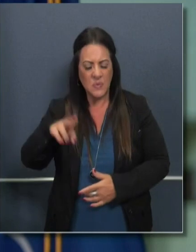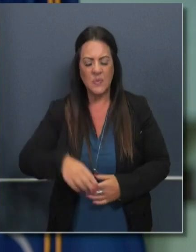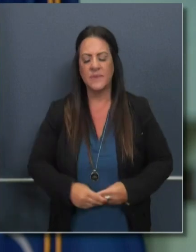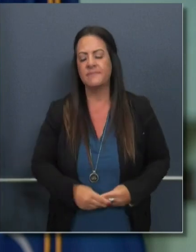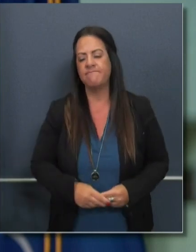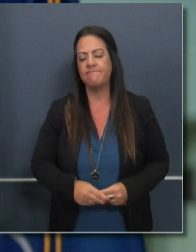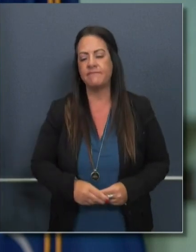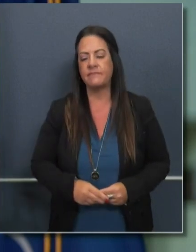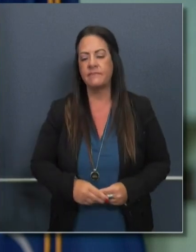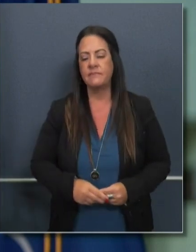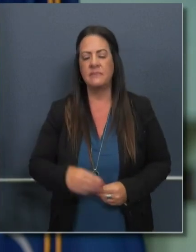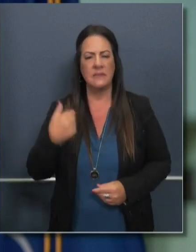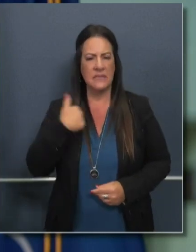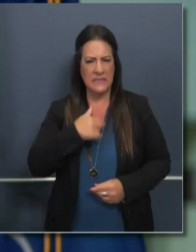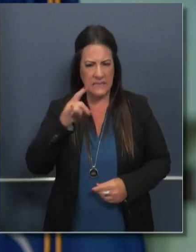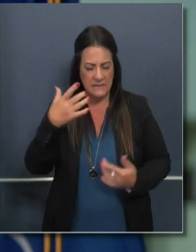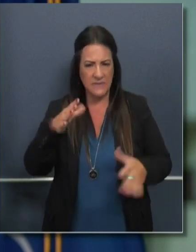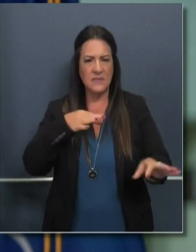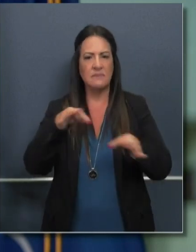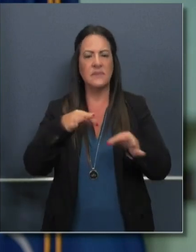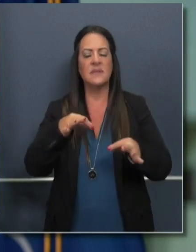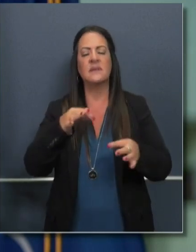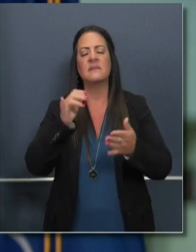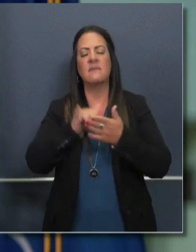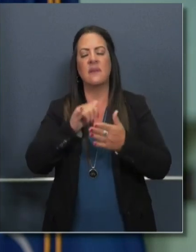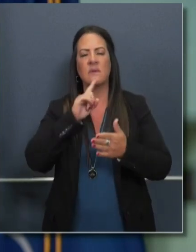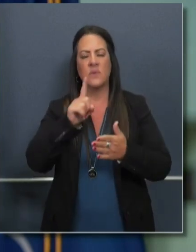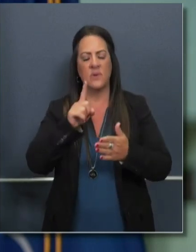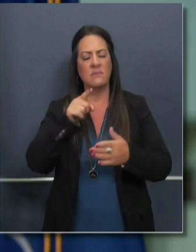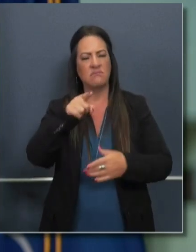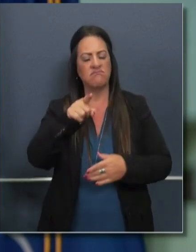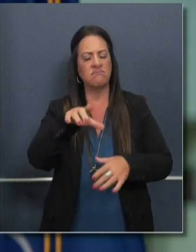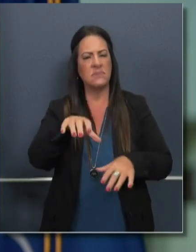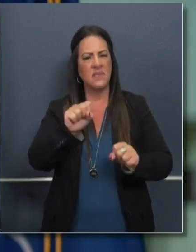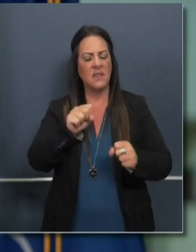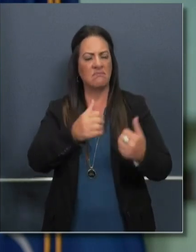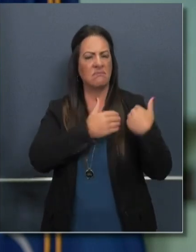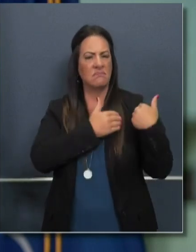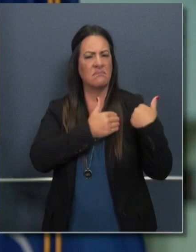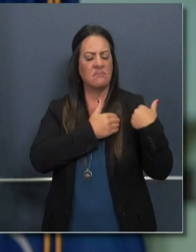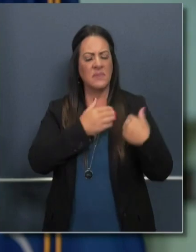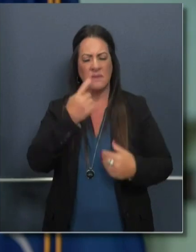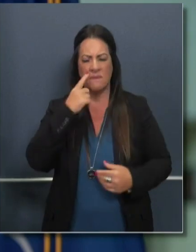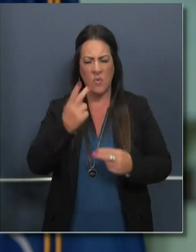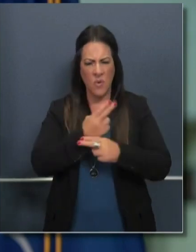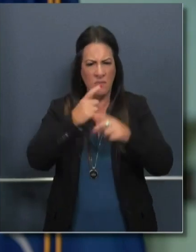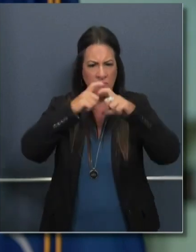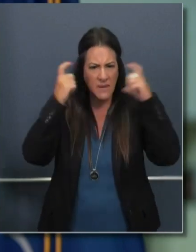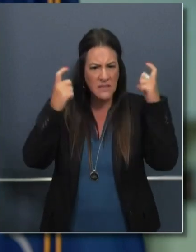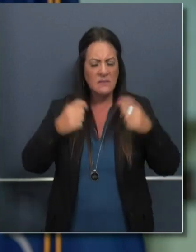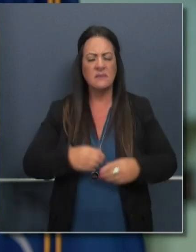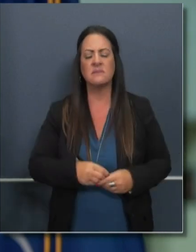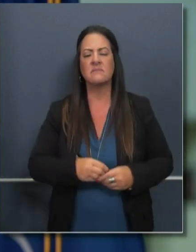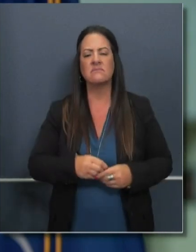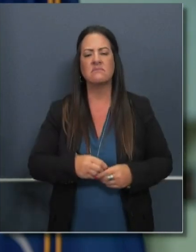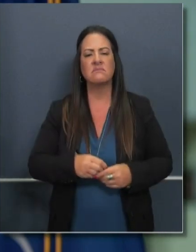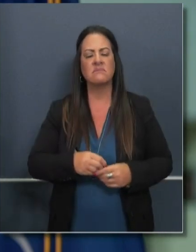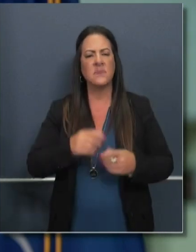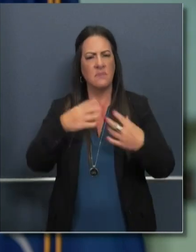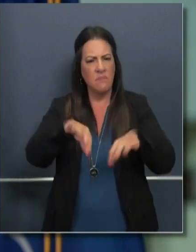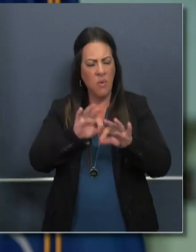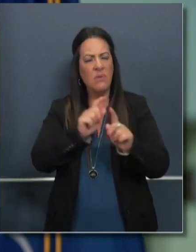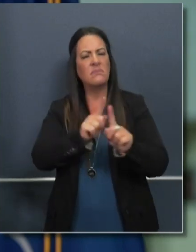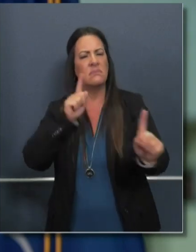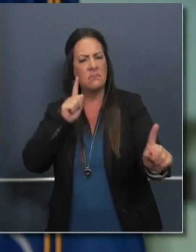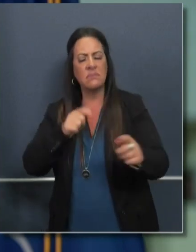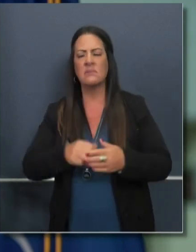like. We talked about the imperative of taking personal responsibility to wear a face mask, to practice physical